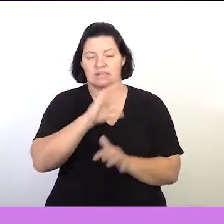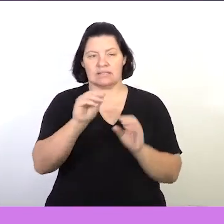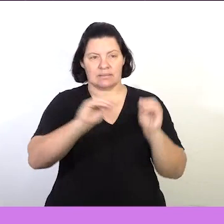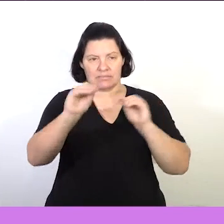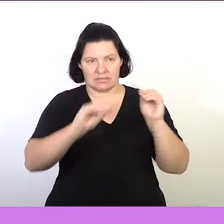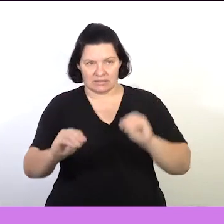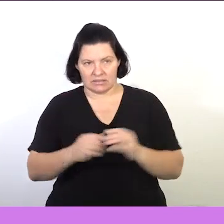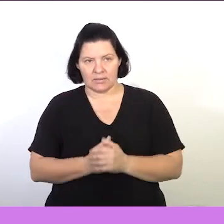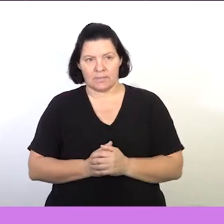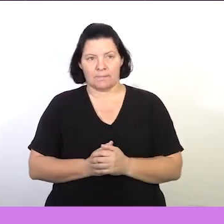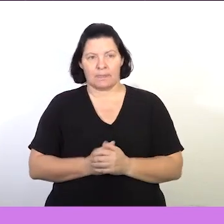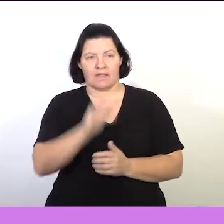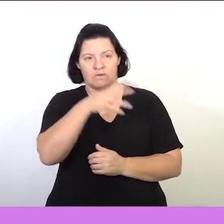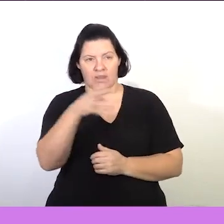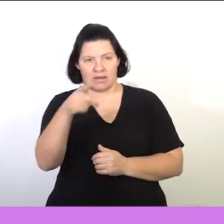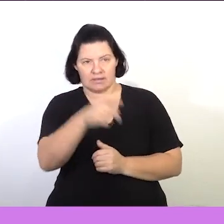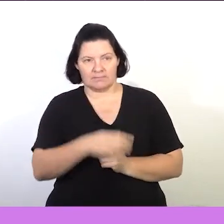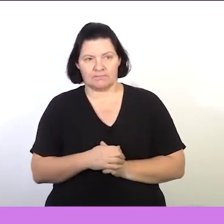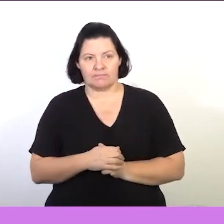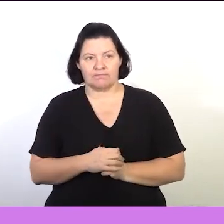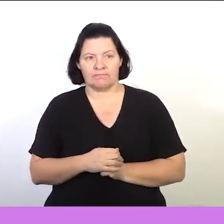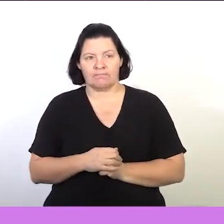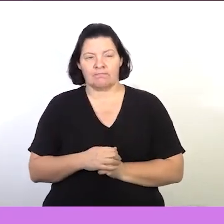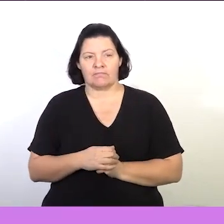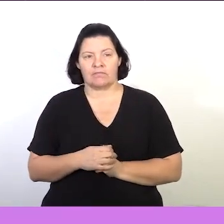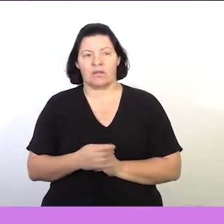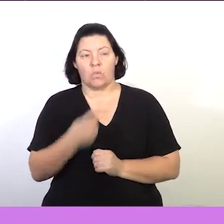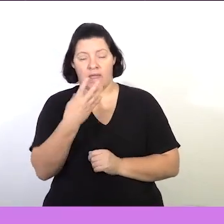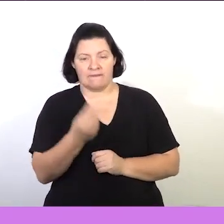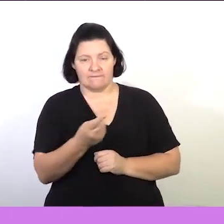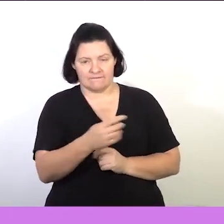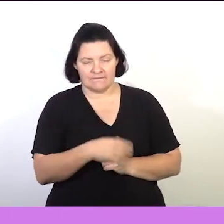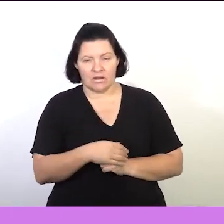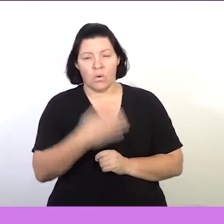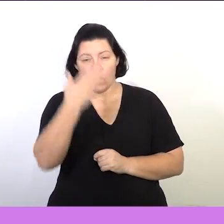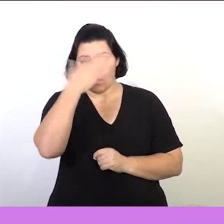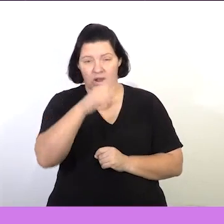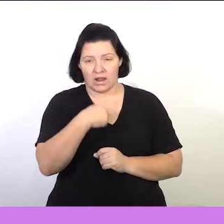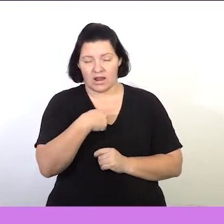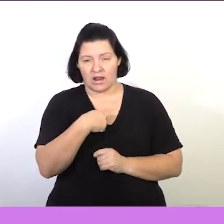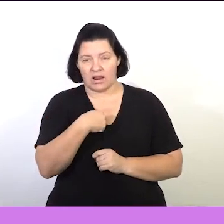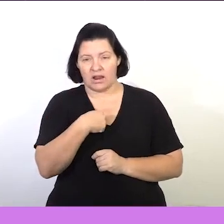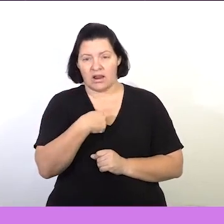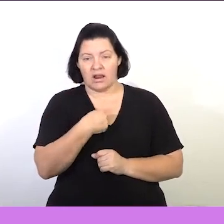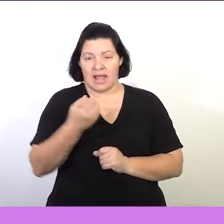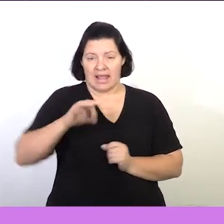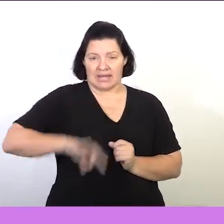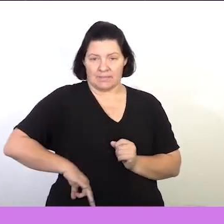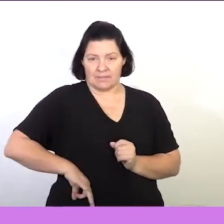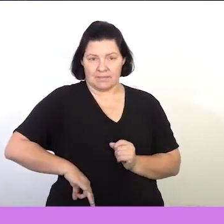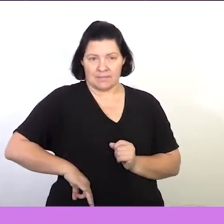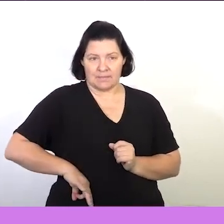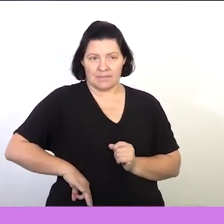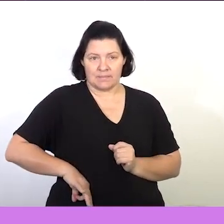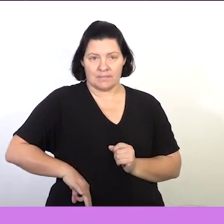So there's your formula. Okay, so looking at what I have here, I know definitely that my